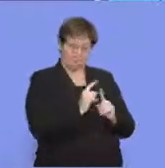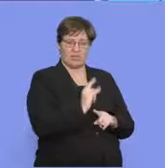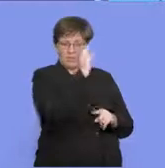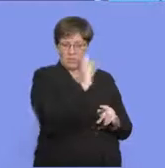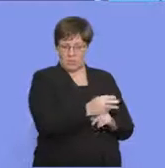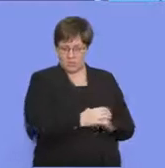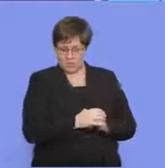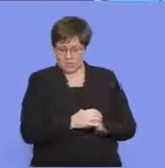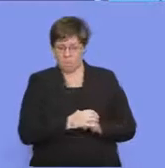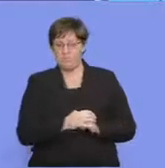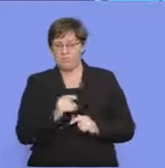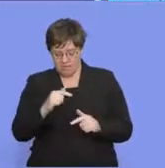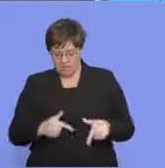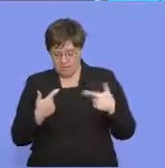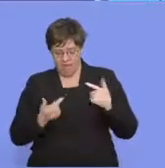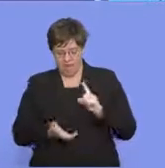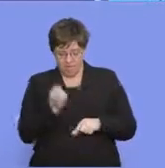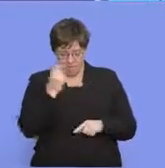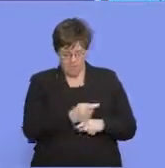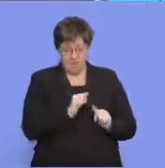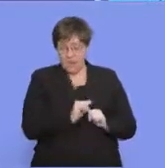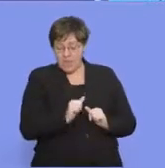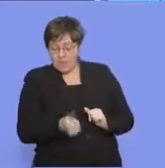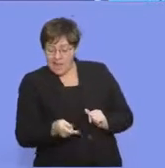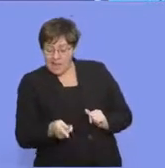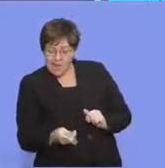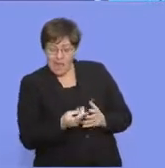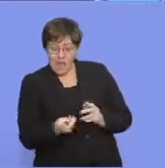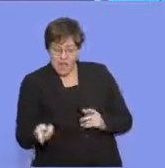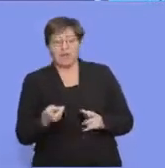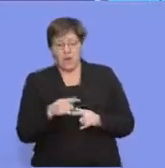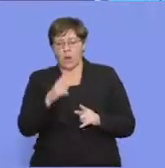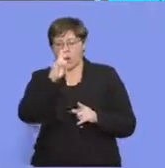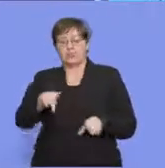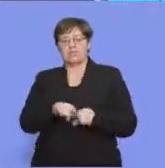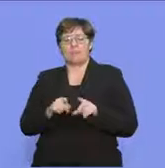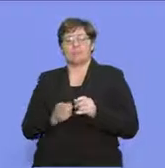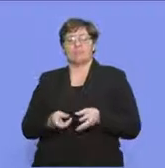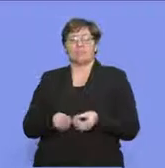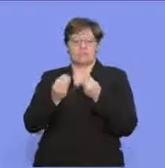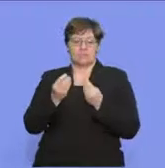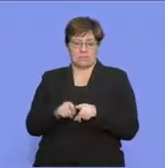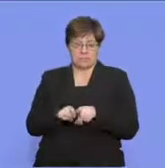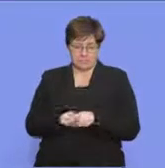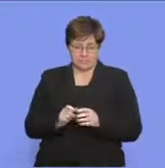was acquired during its lifetime, that organism would then pass on to its offspring.